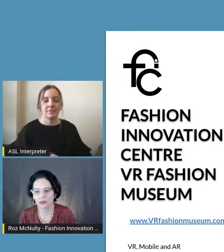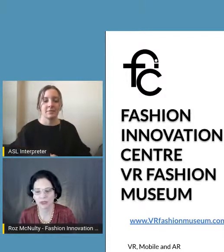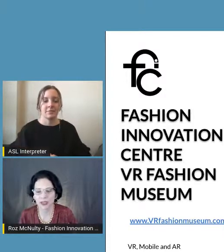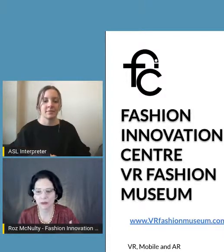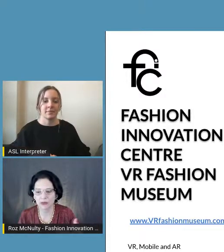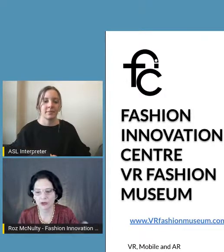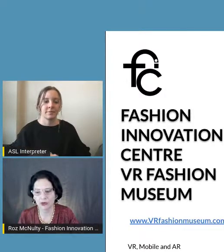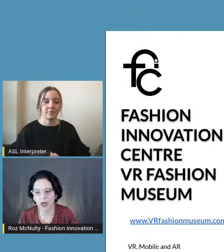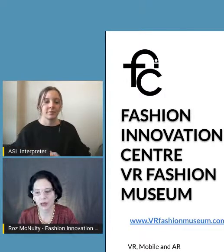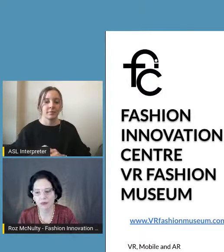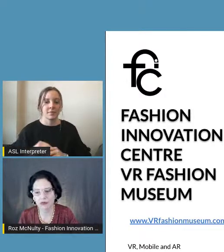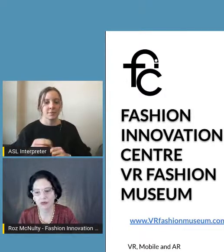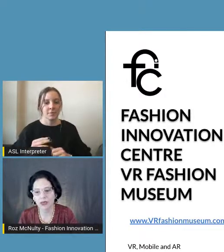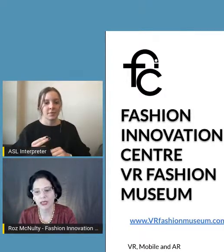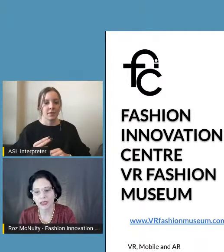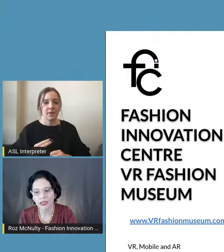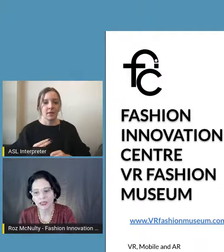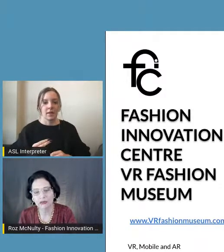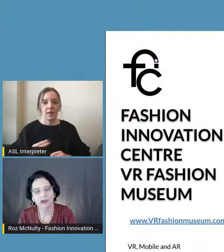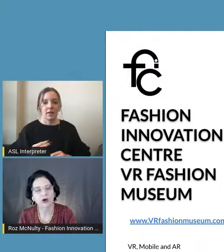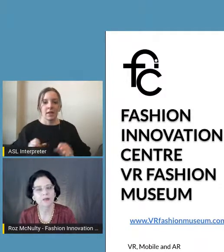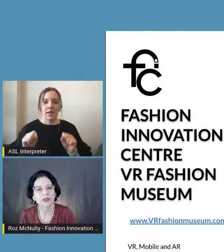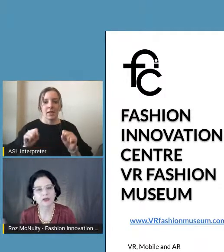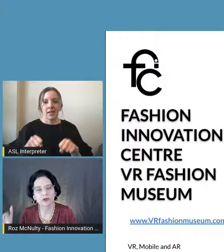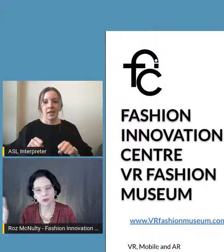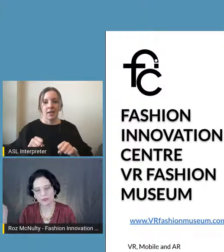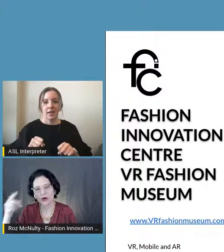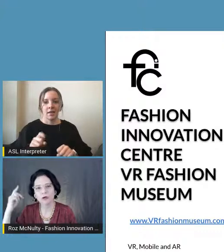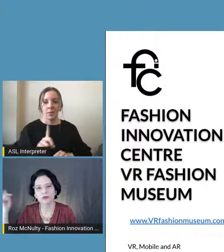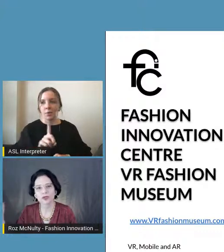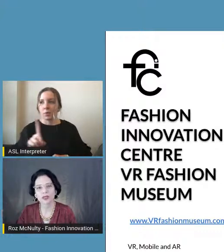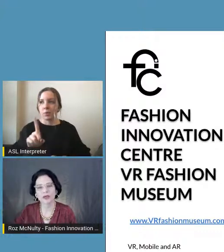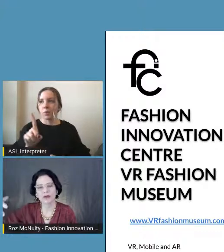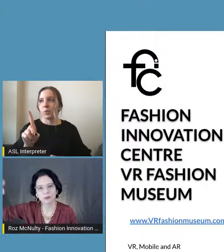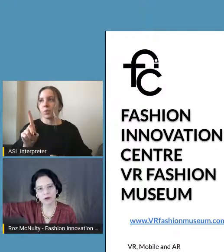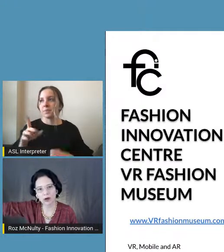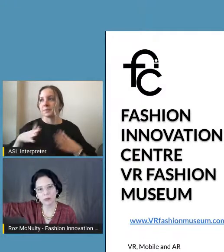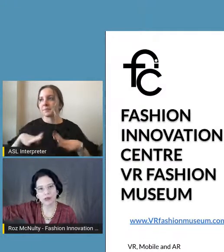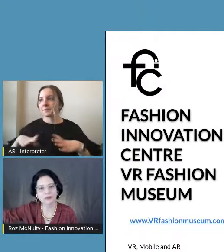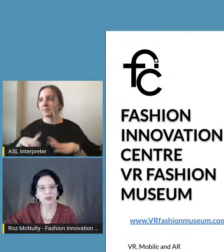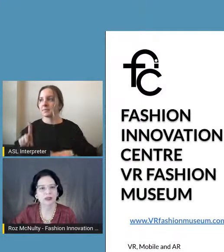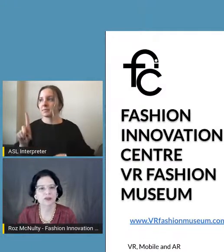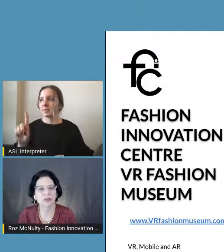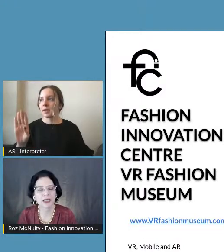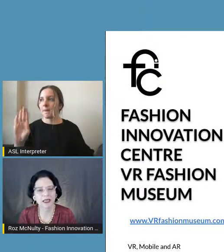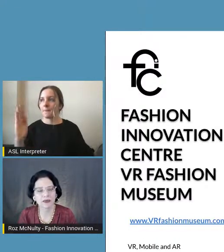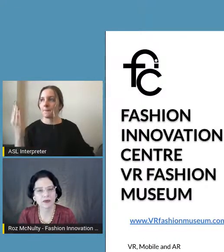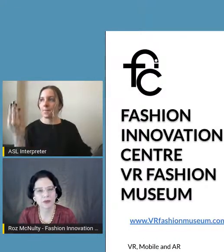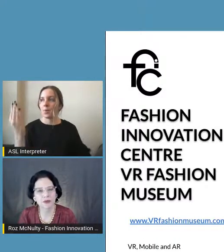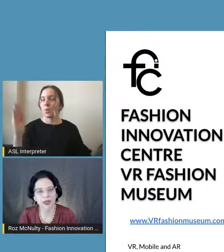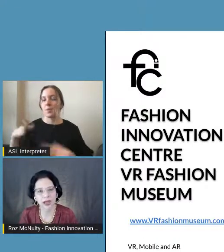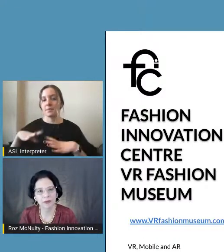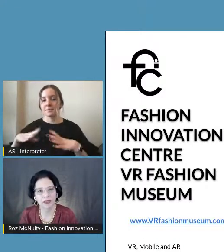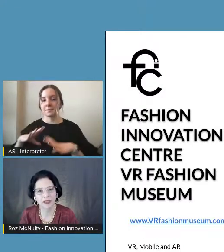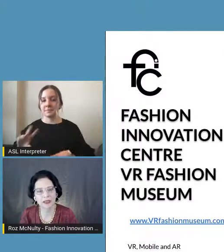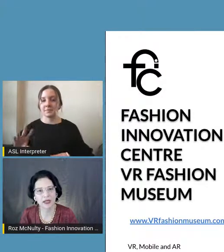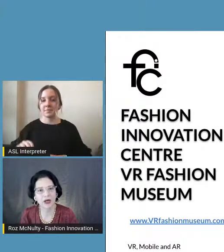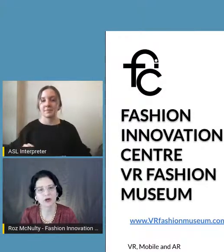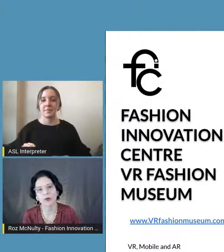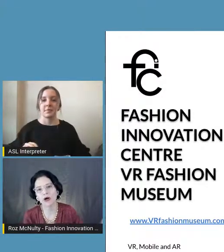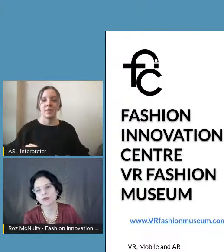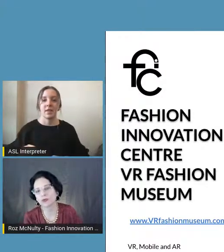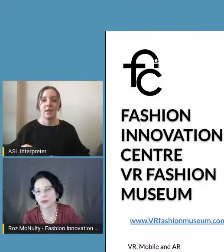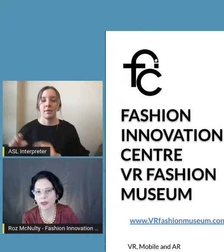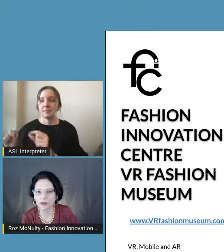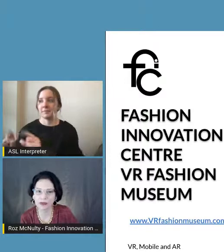in terms of being able to go up to each garment, revolve it, have a pop-up that explains what's happening